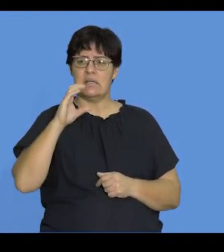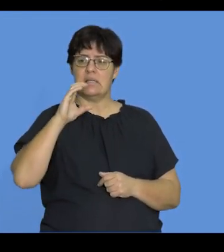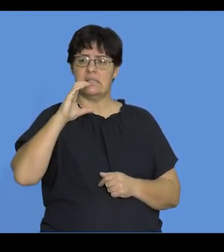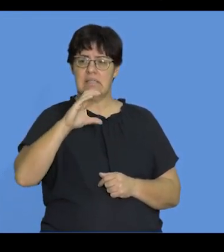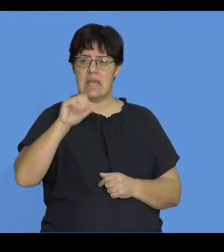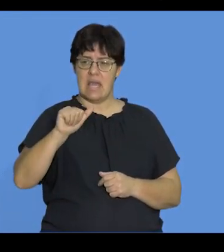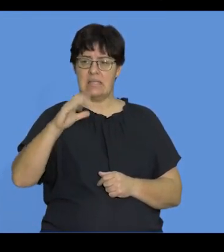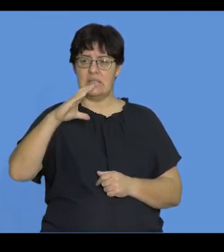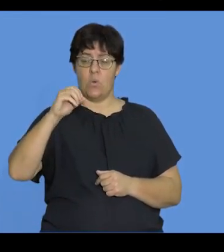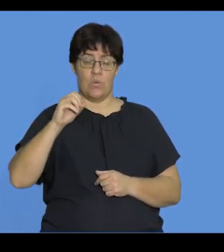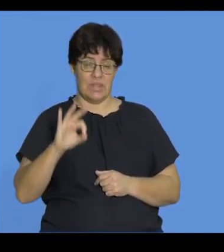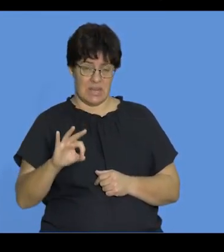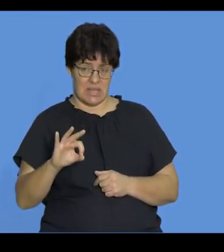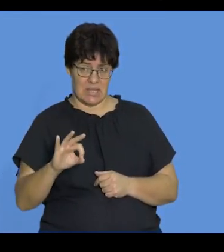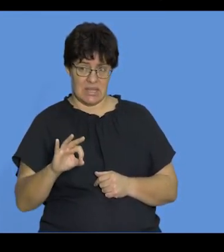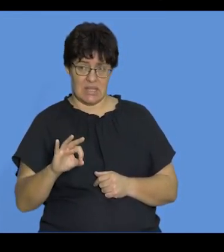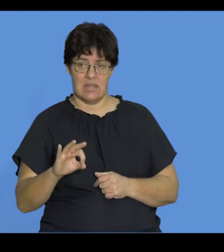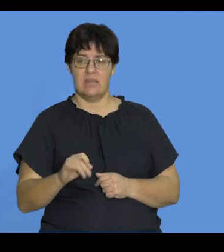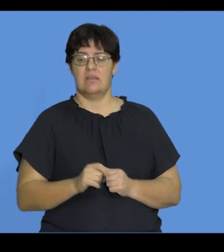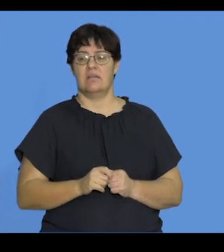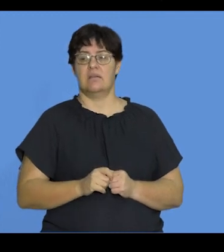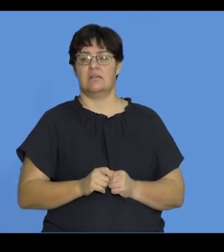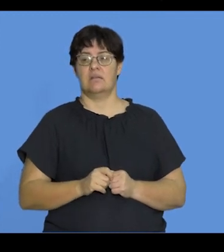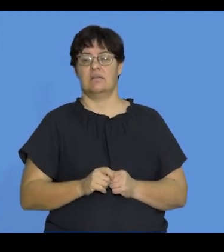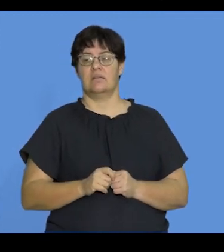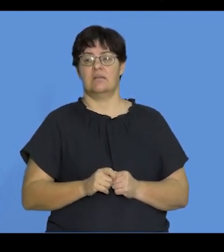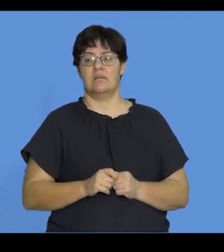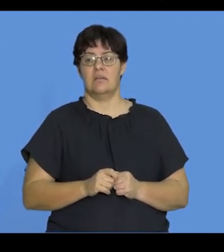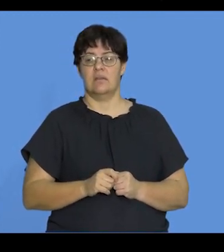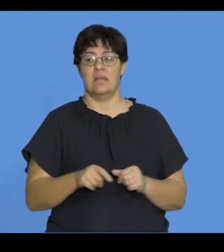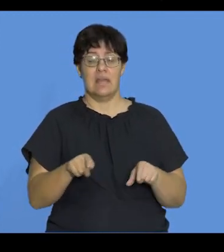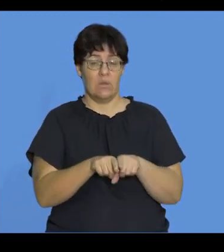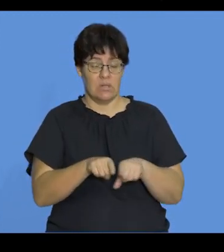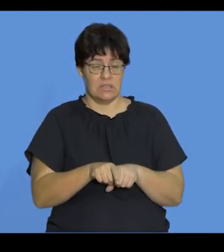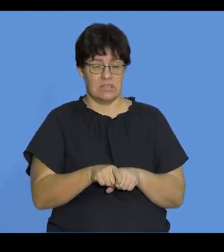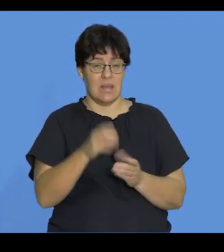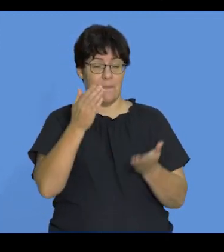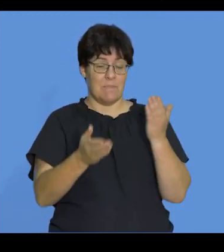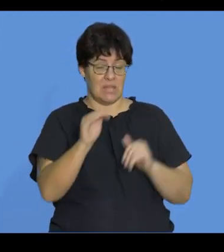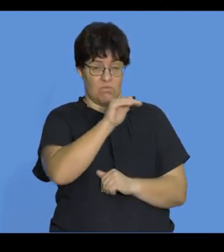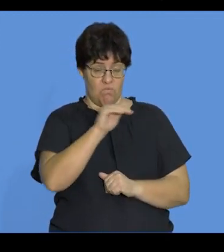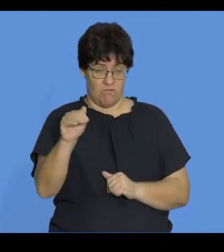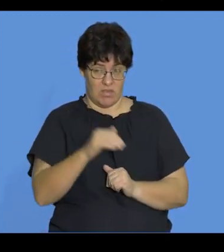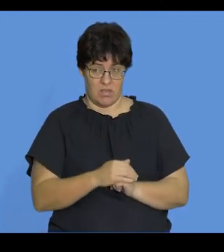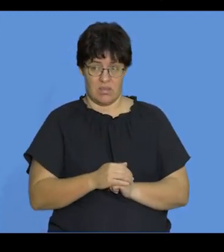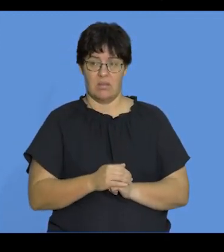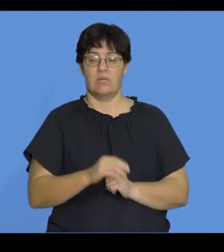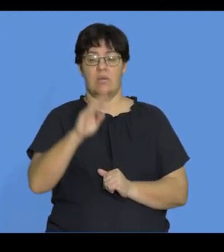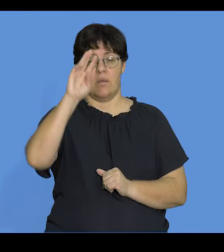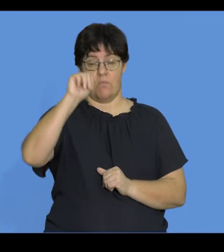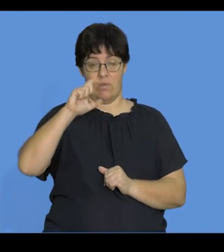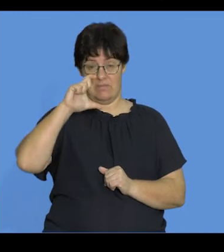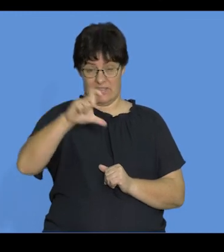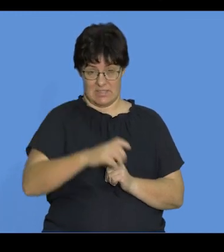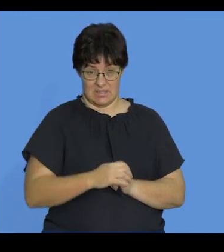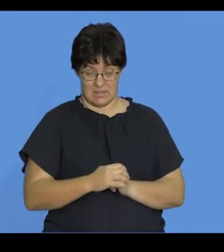calcium carbonate is equal to, okay, the mass over the molar